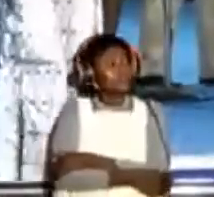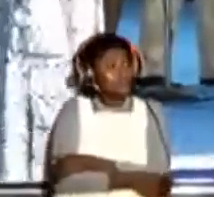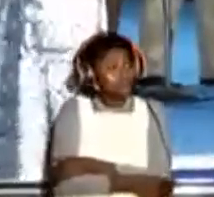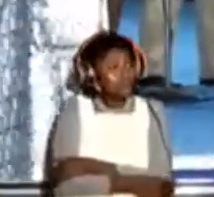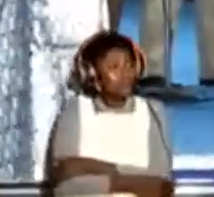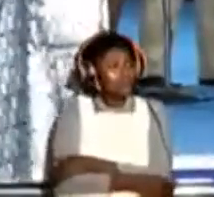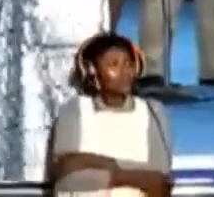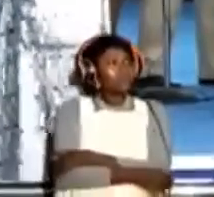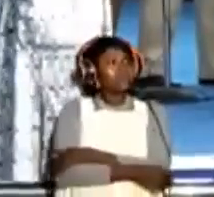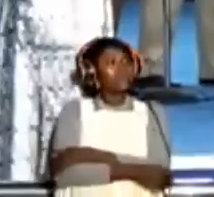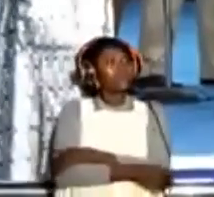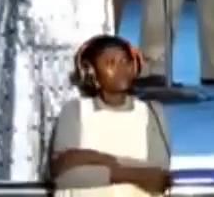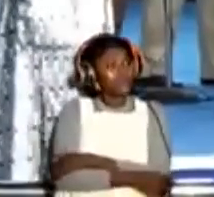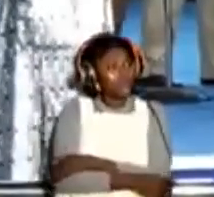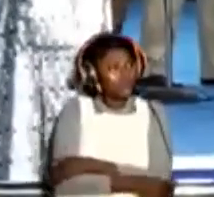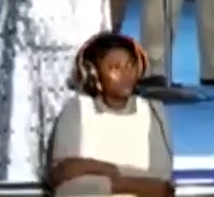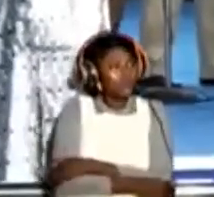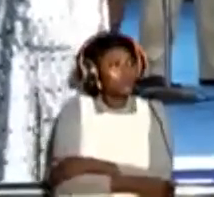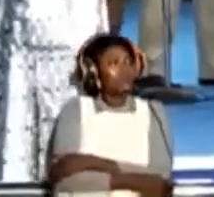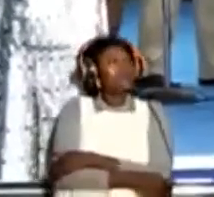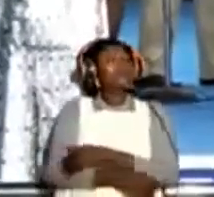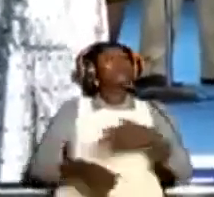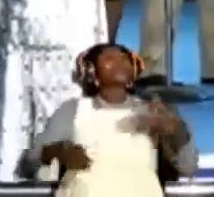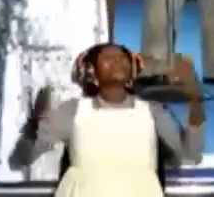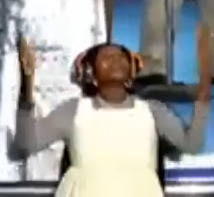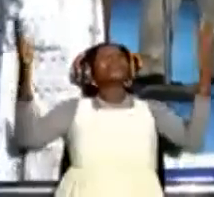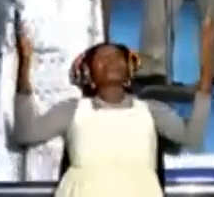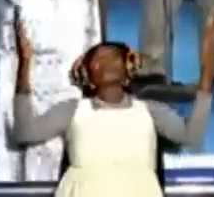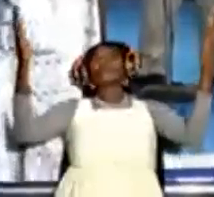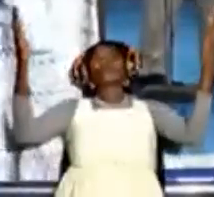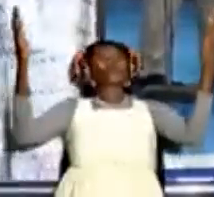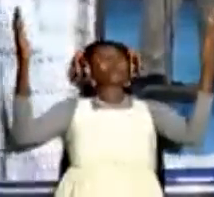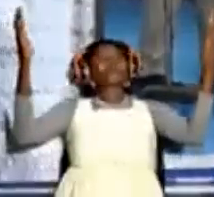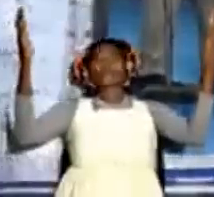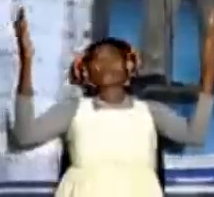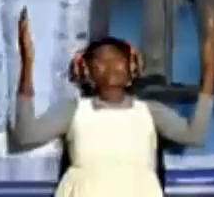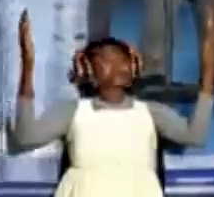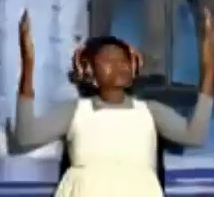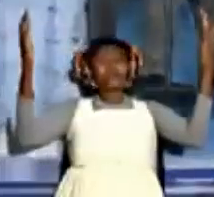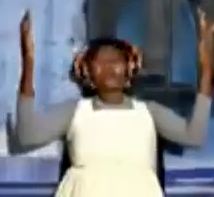for Iramo. Far I to the fountain